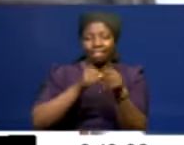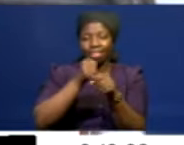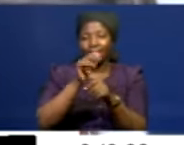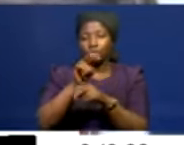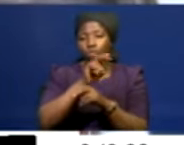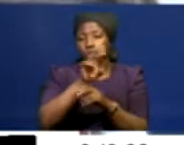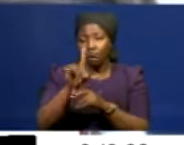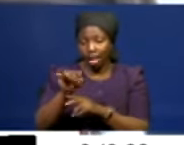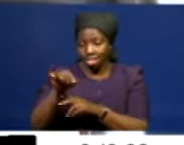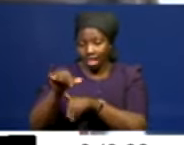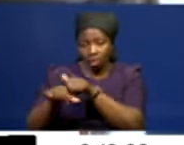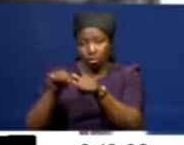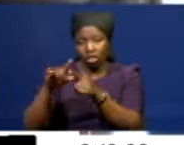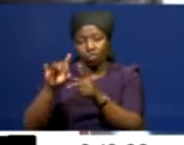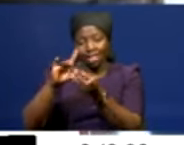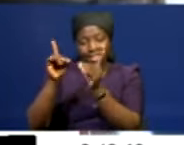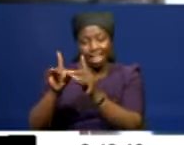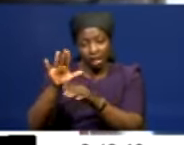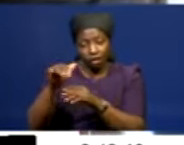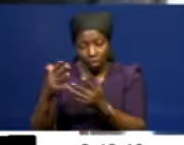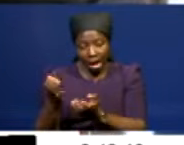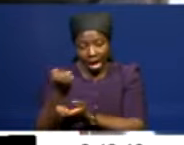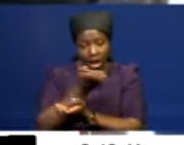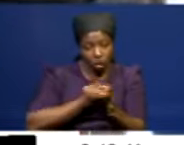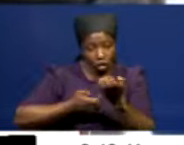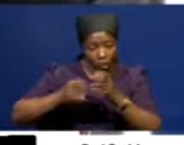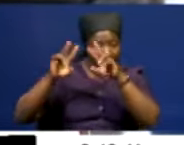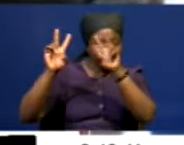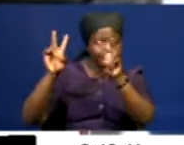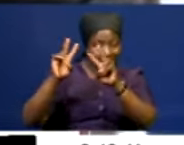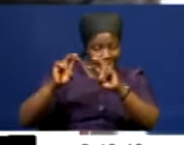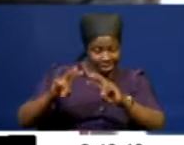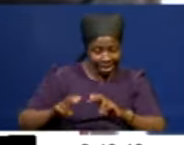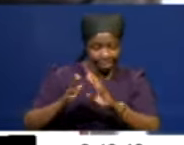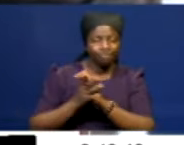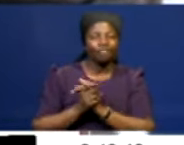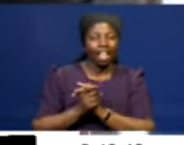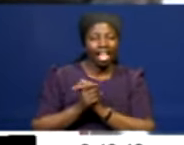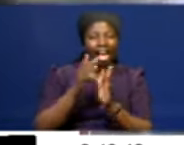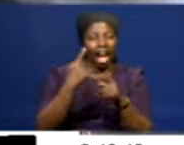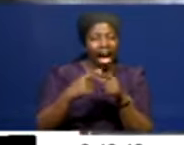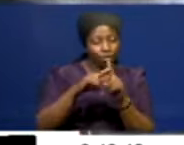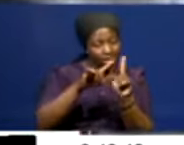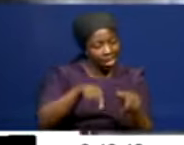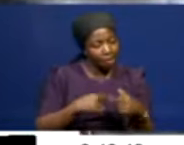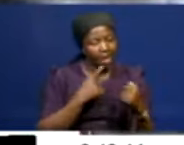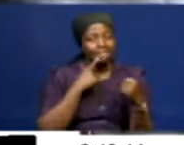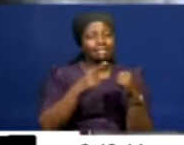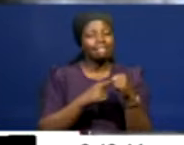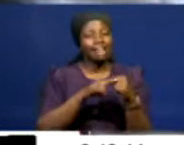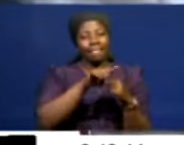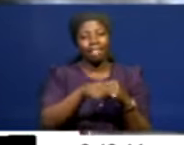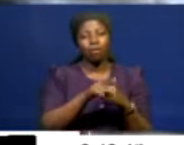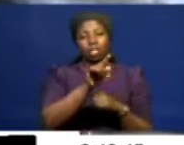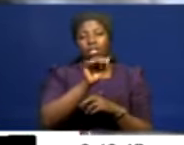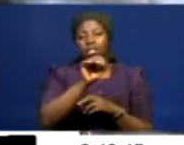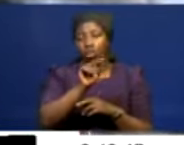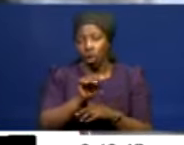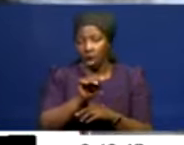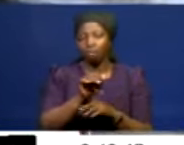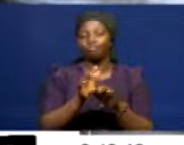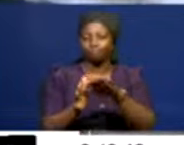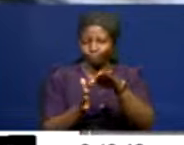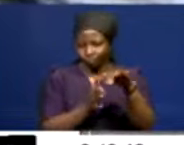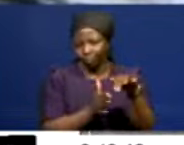is according to the latest data from Economic Survey. The annual demand is 600,000 tons. This notwithstanding,